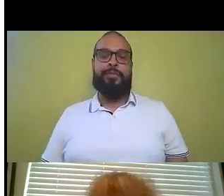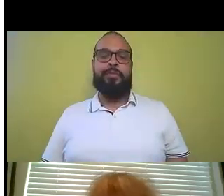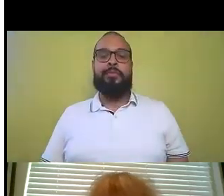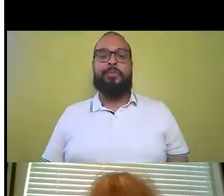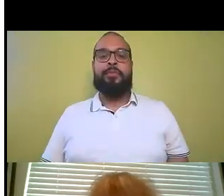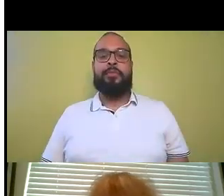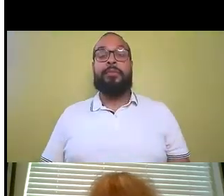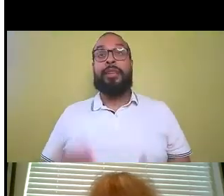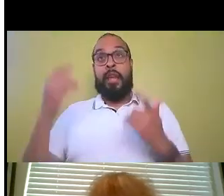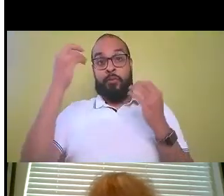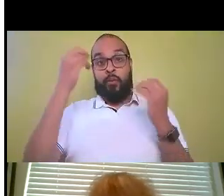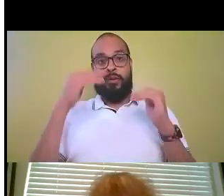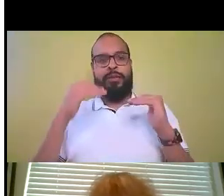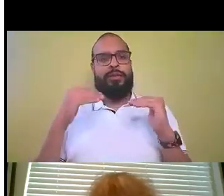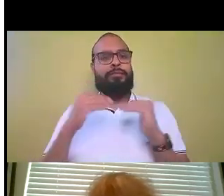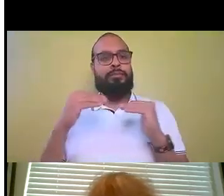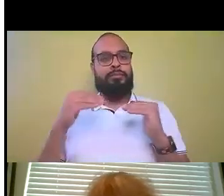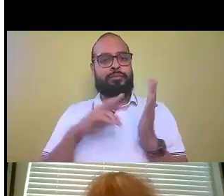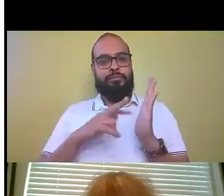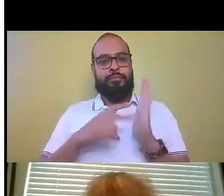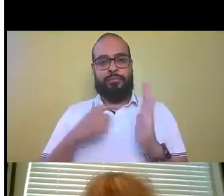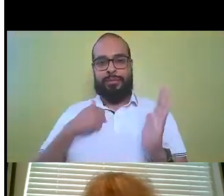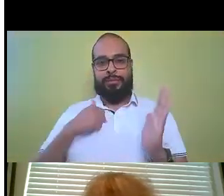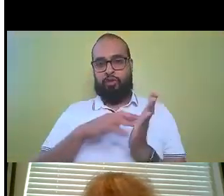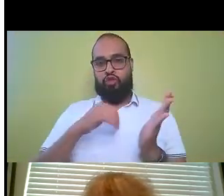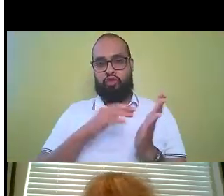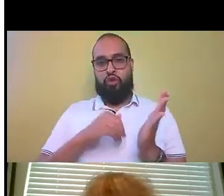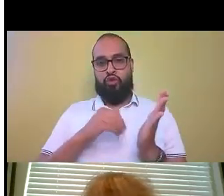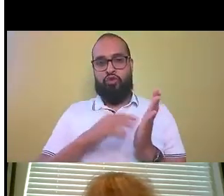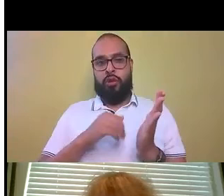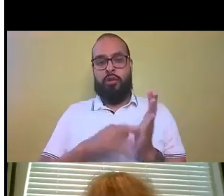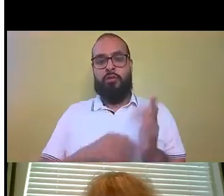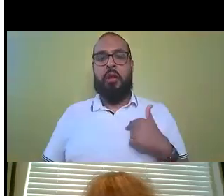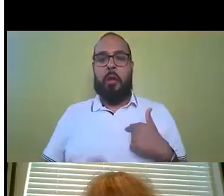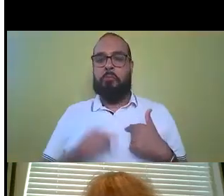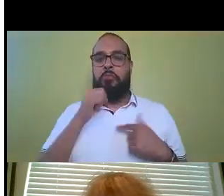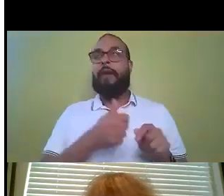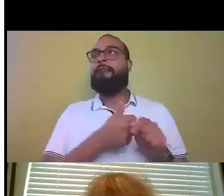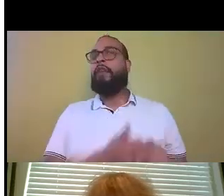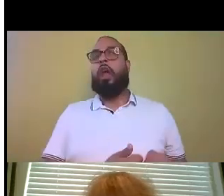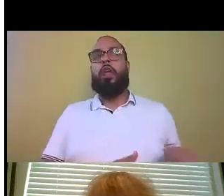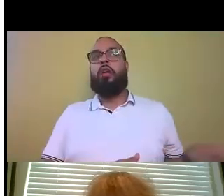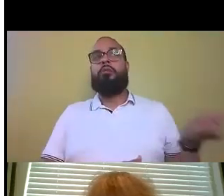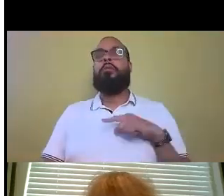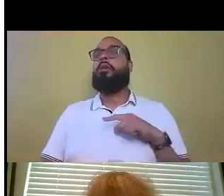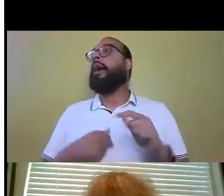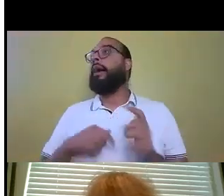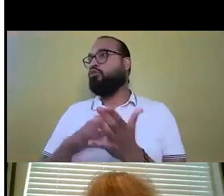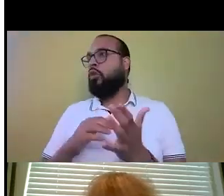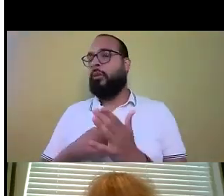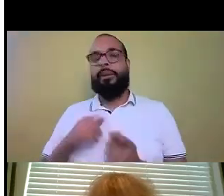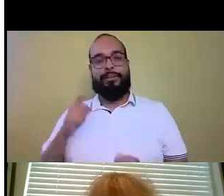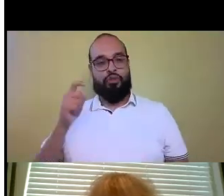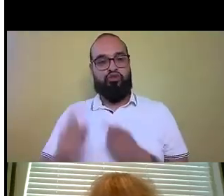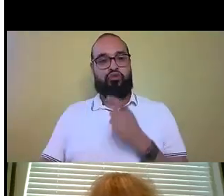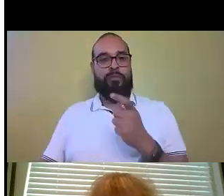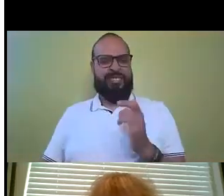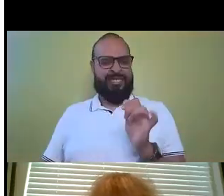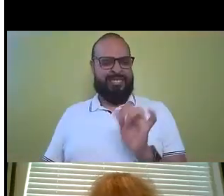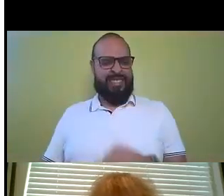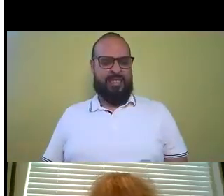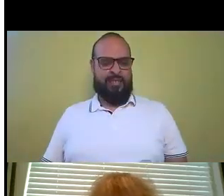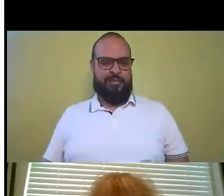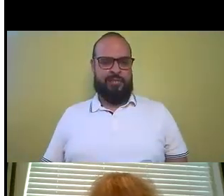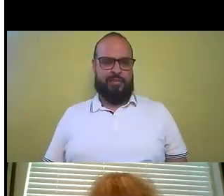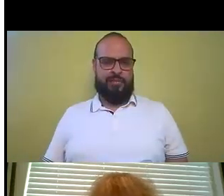learning, I'm experiencing, I'm learning, I'm not following, I'm learning, I'm contributing. I can